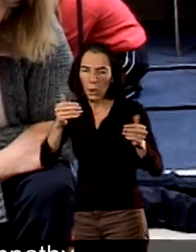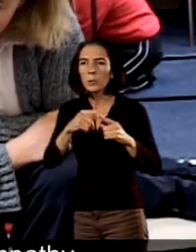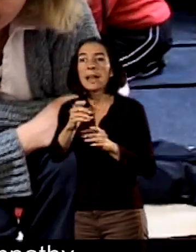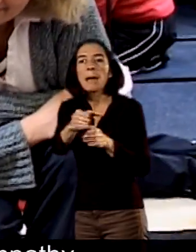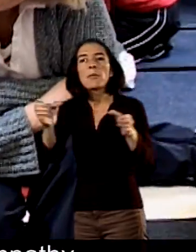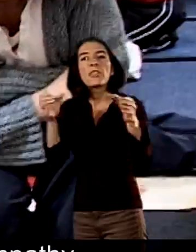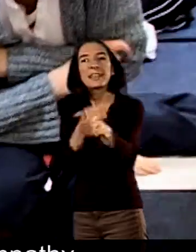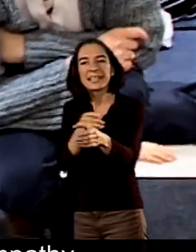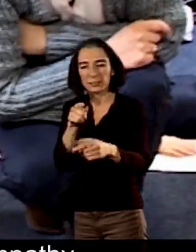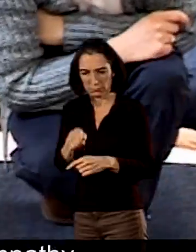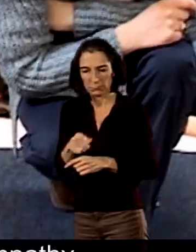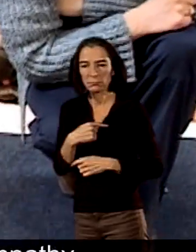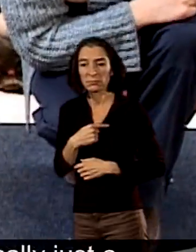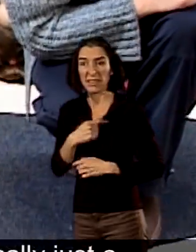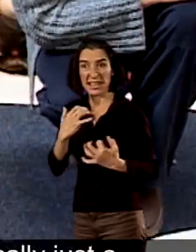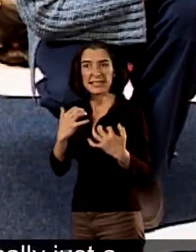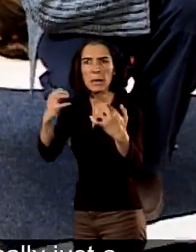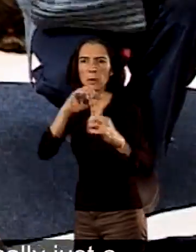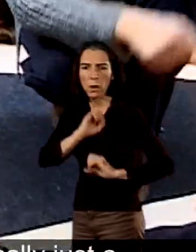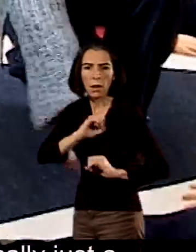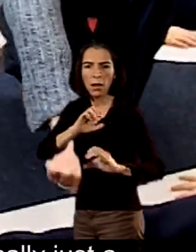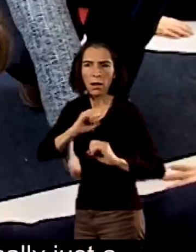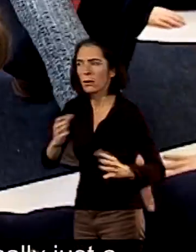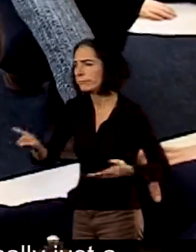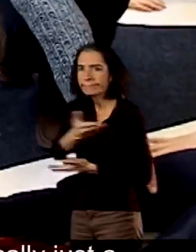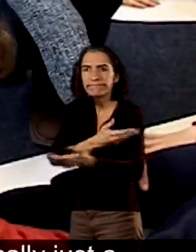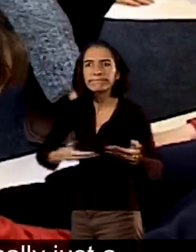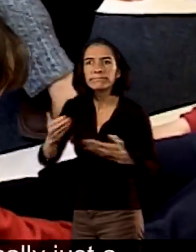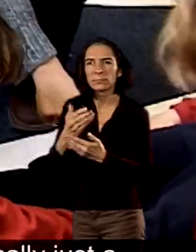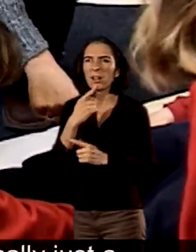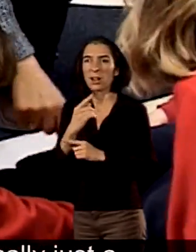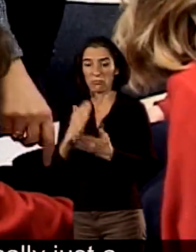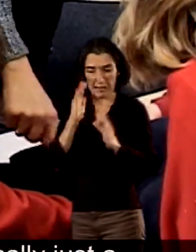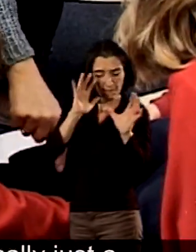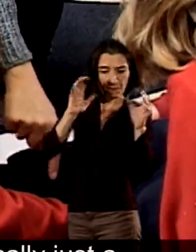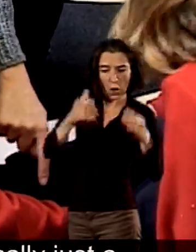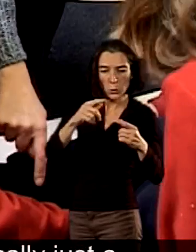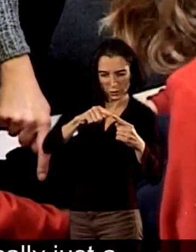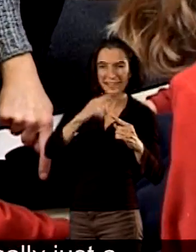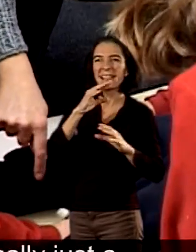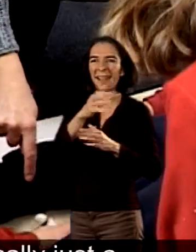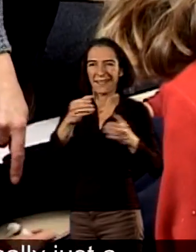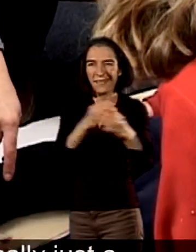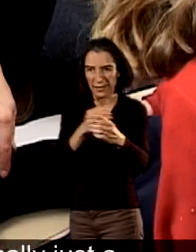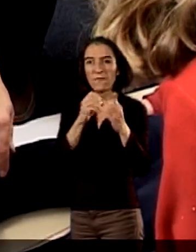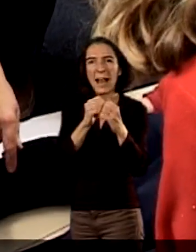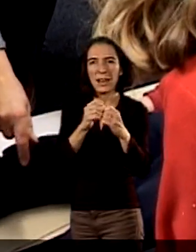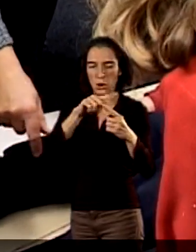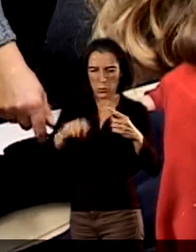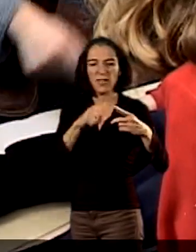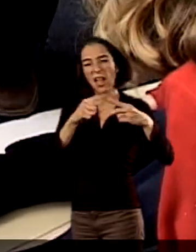We feed it through assemblies and it comes into all sorts of discussions, and it's basically just a focus over the top of everything each half term.